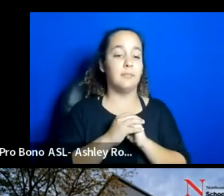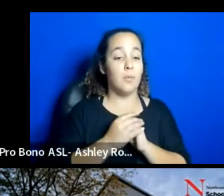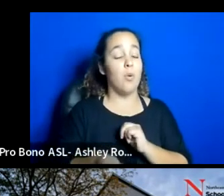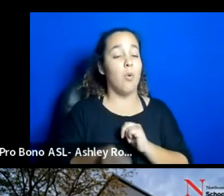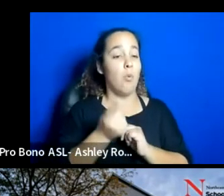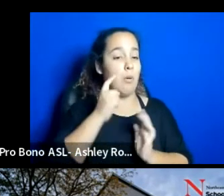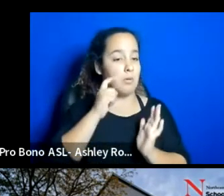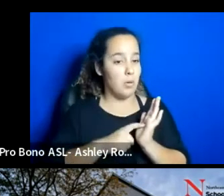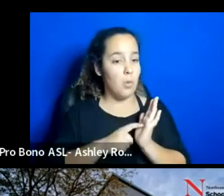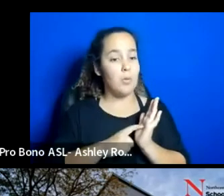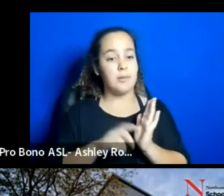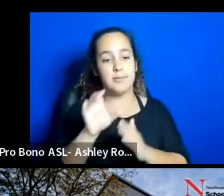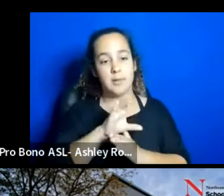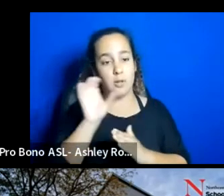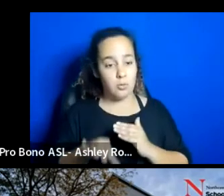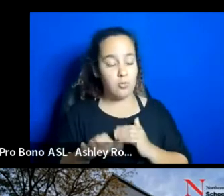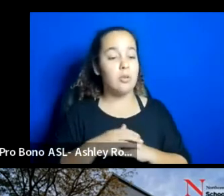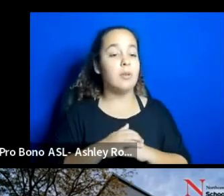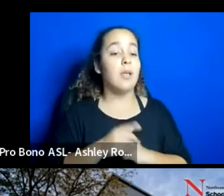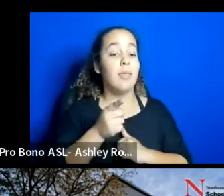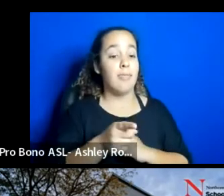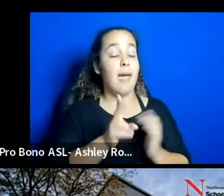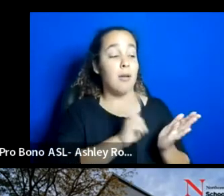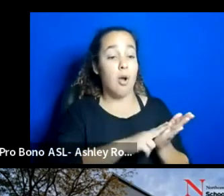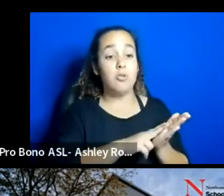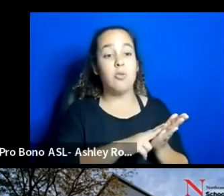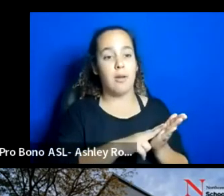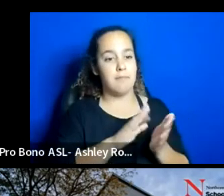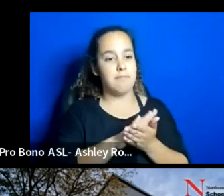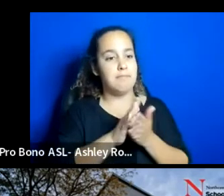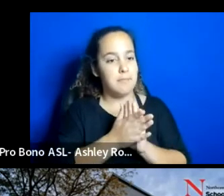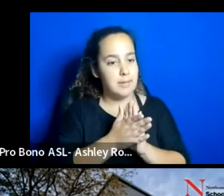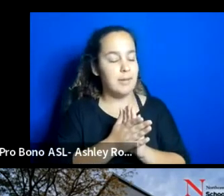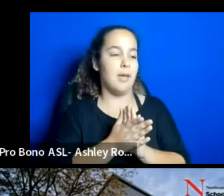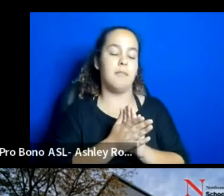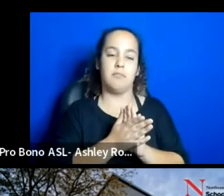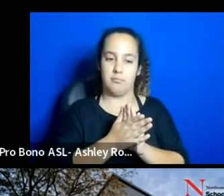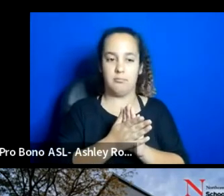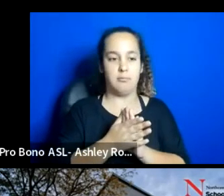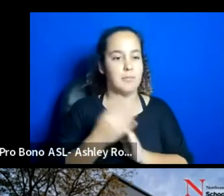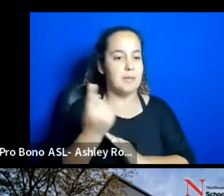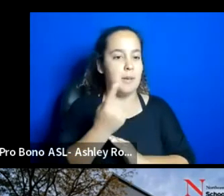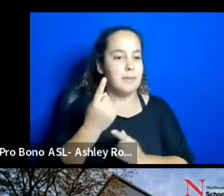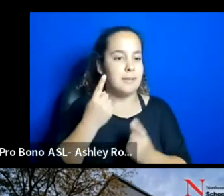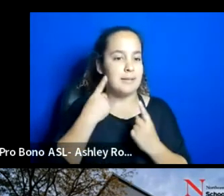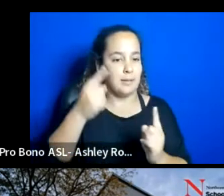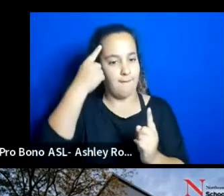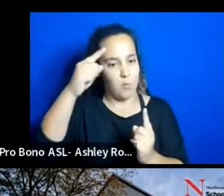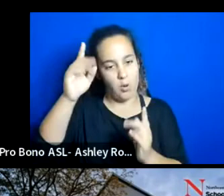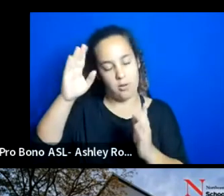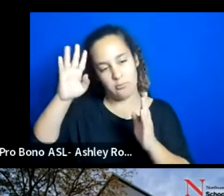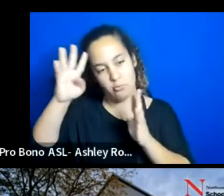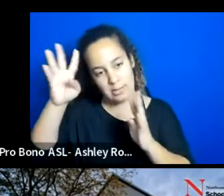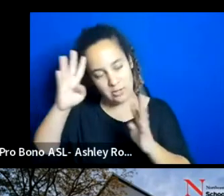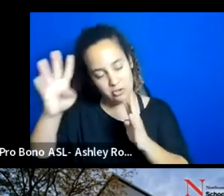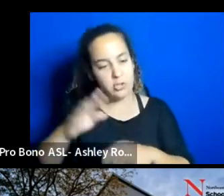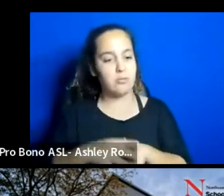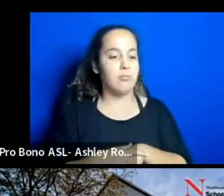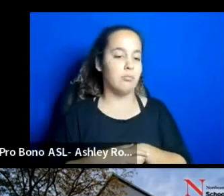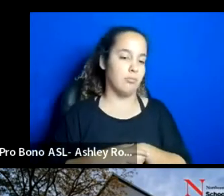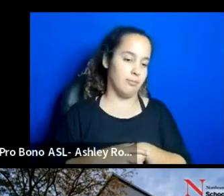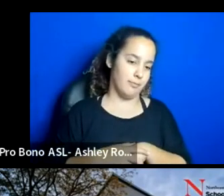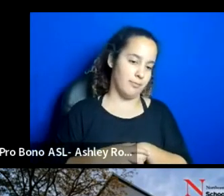that the theatrical contract became a device for legal creation that in turn enabled the creation of a